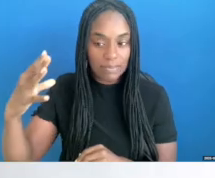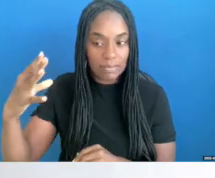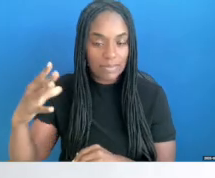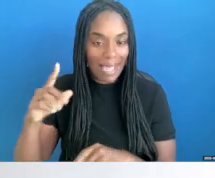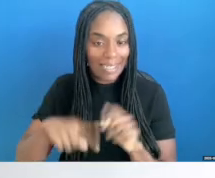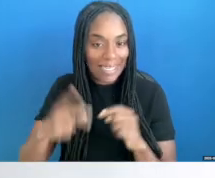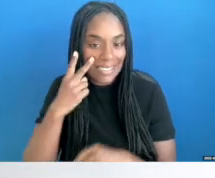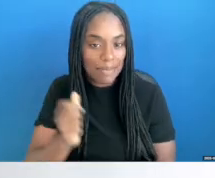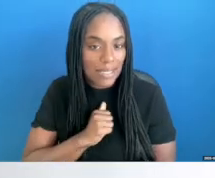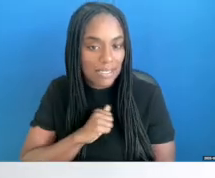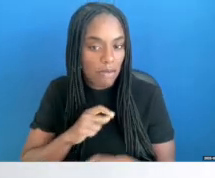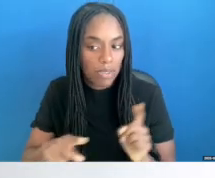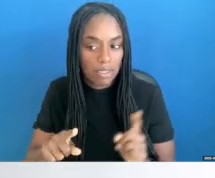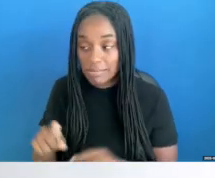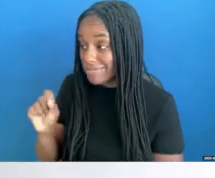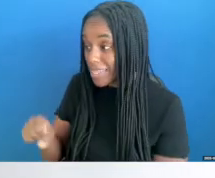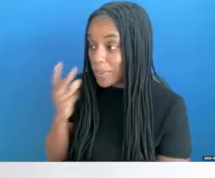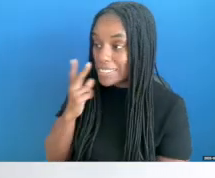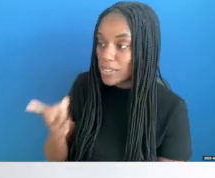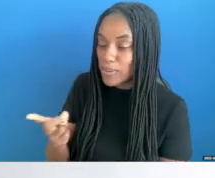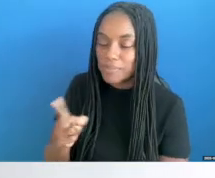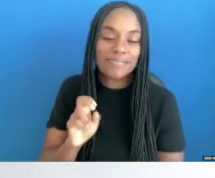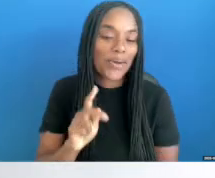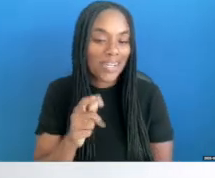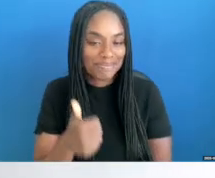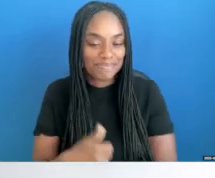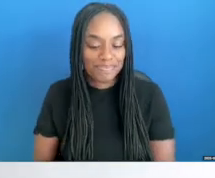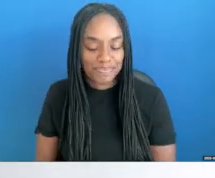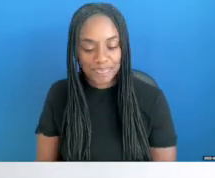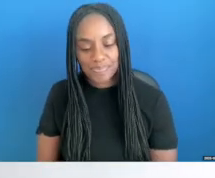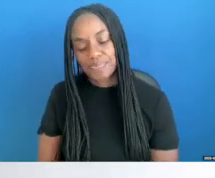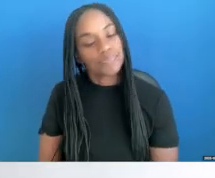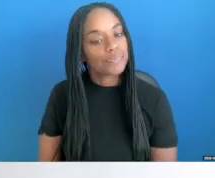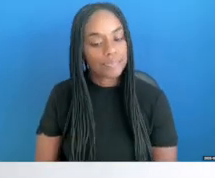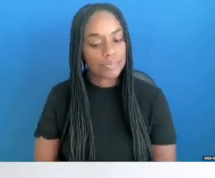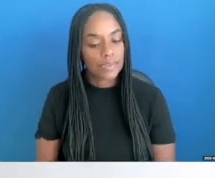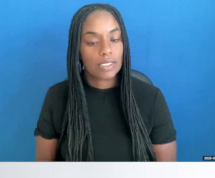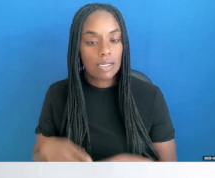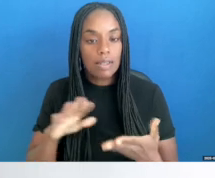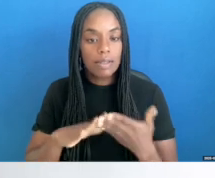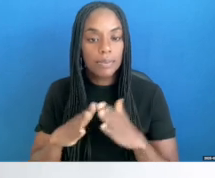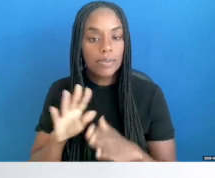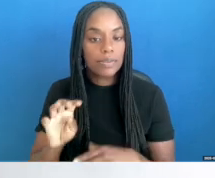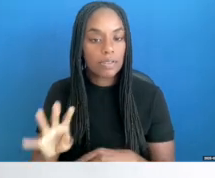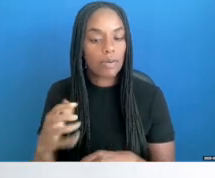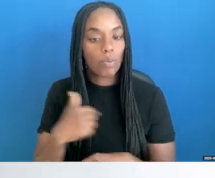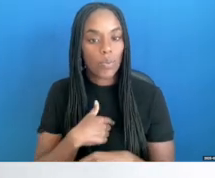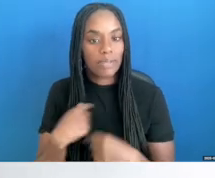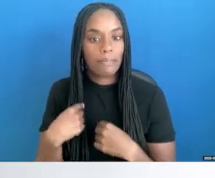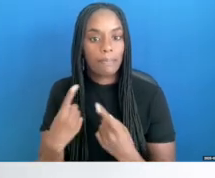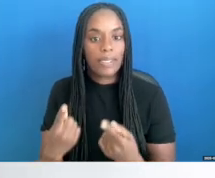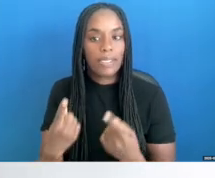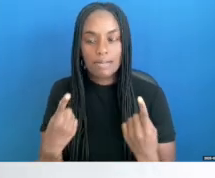We can see you. Great, thanks. So yeah, as far as the community survey, we've been announcing it